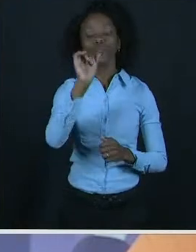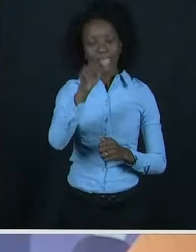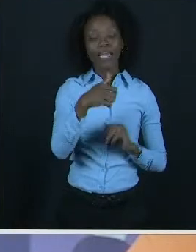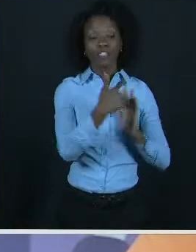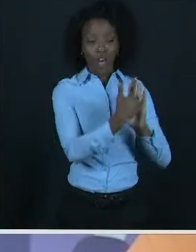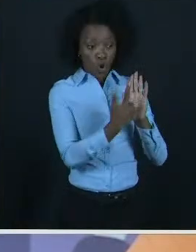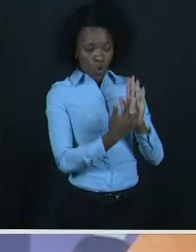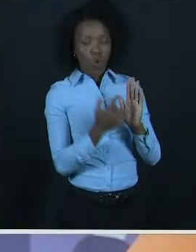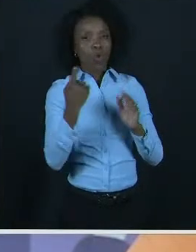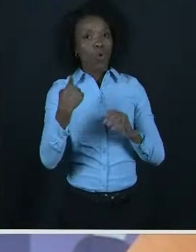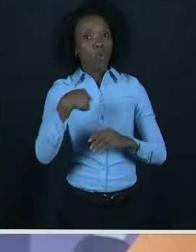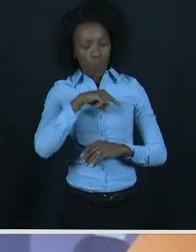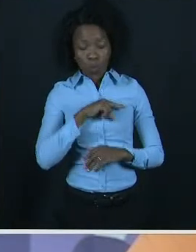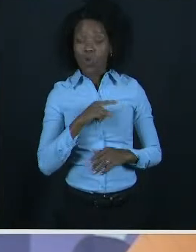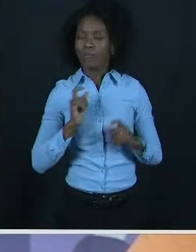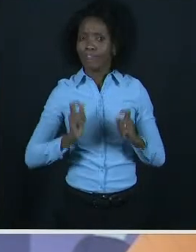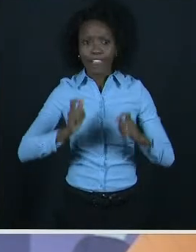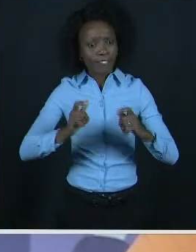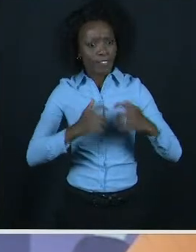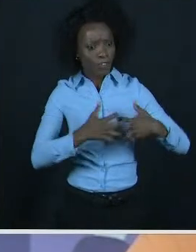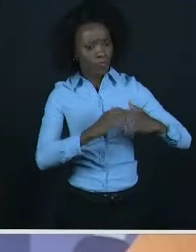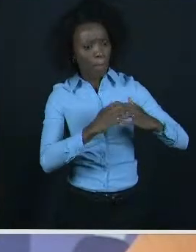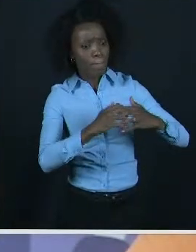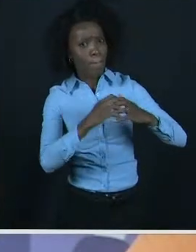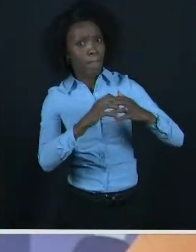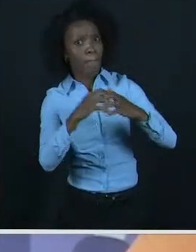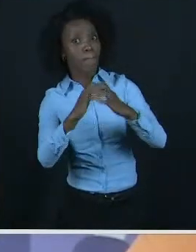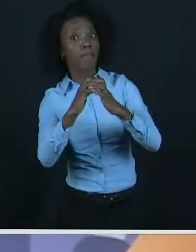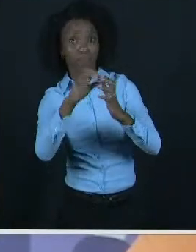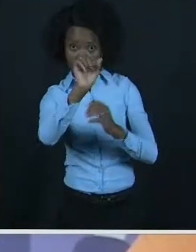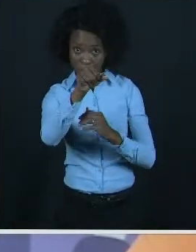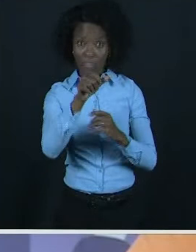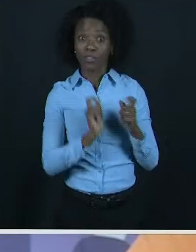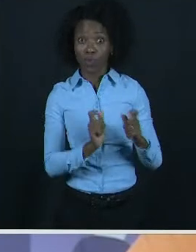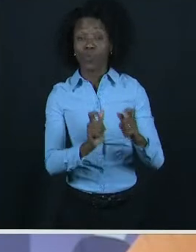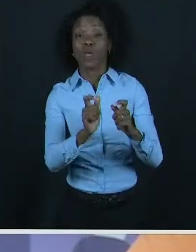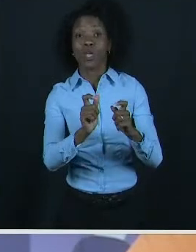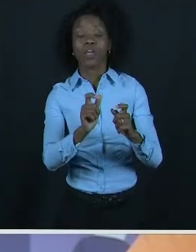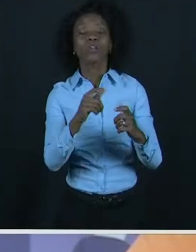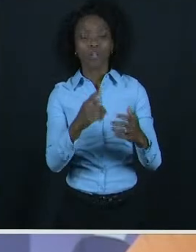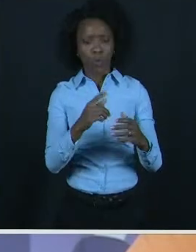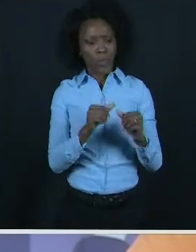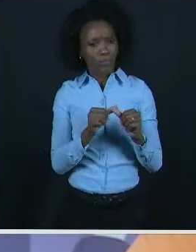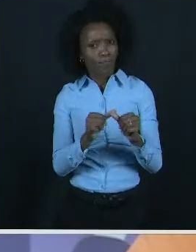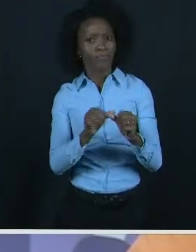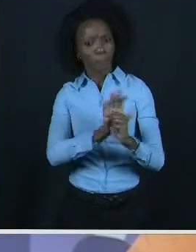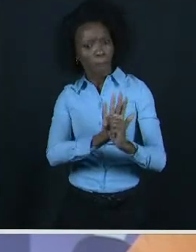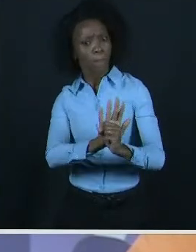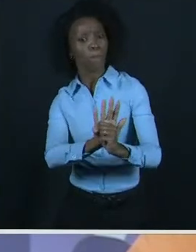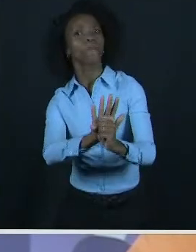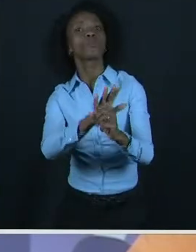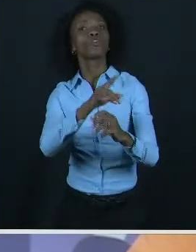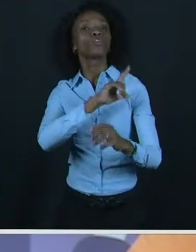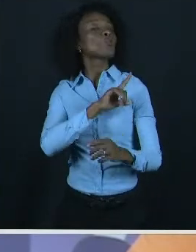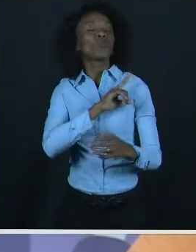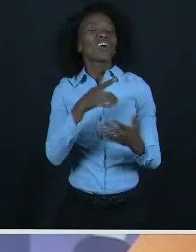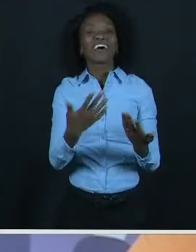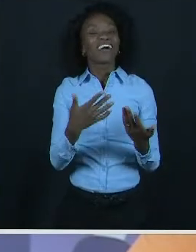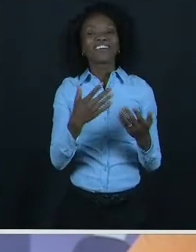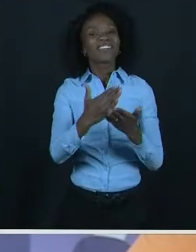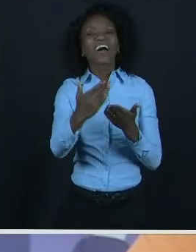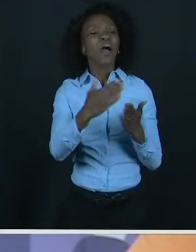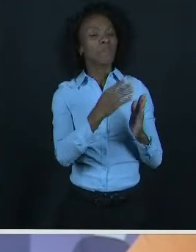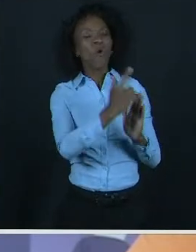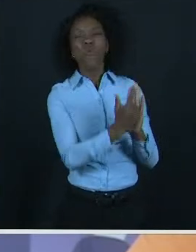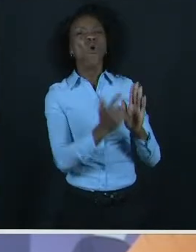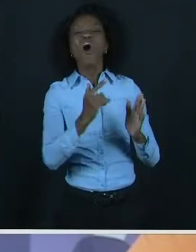now. We moved very quickly with them and speeded them through because some of them were just really